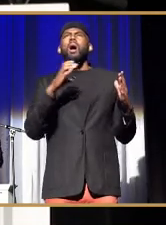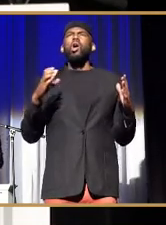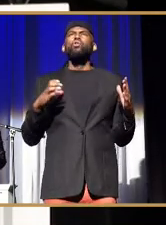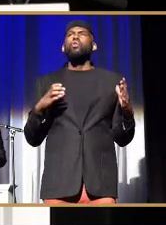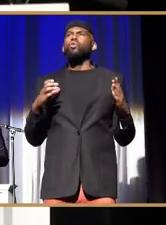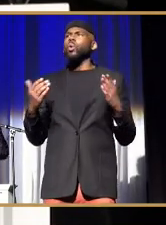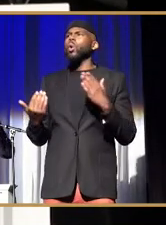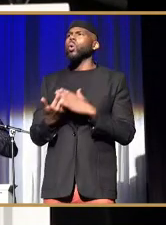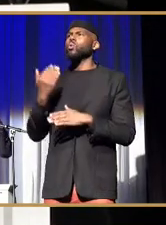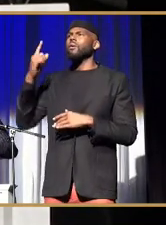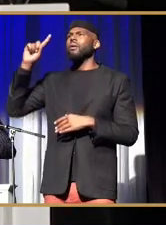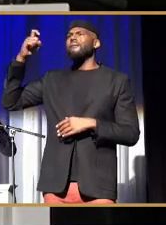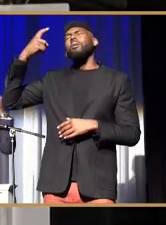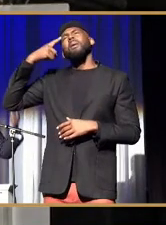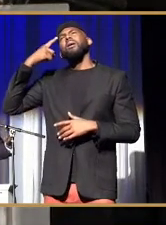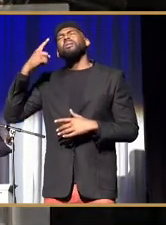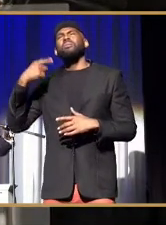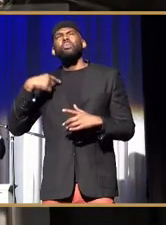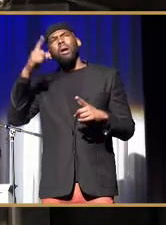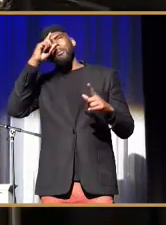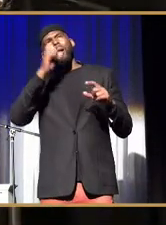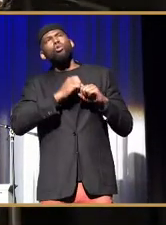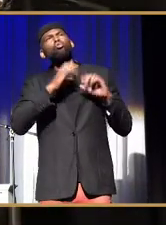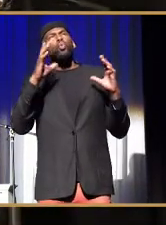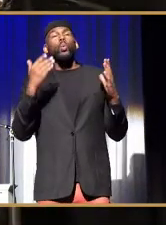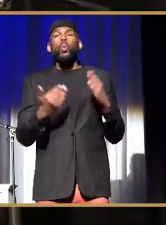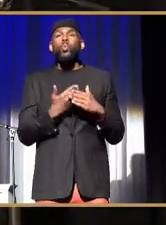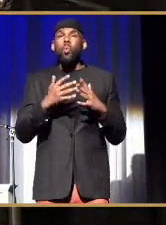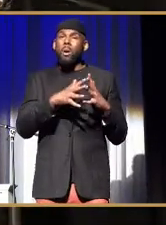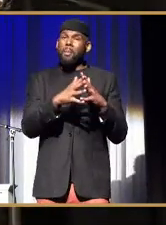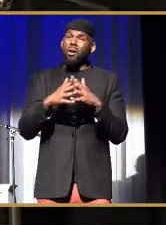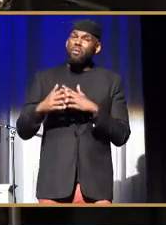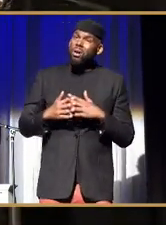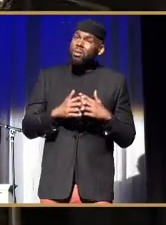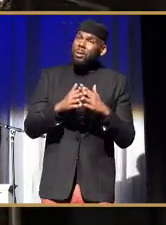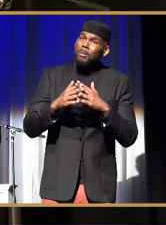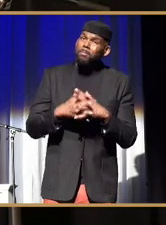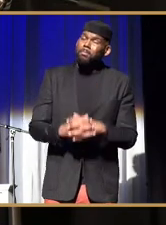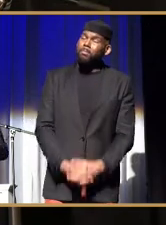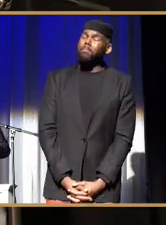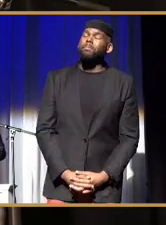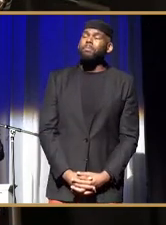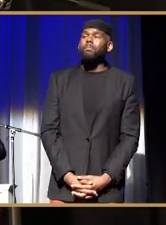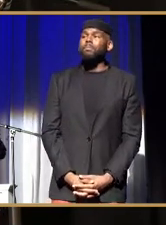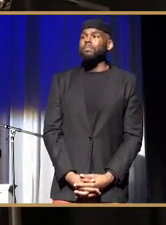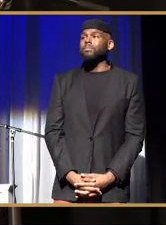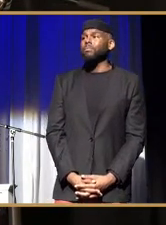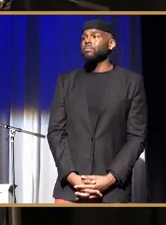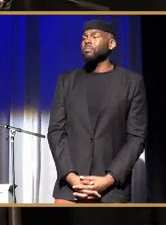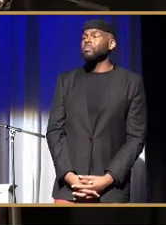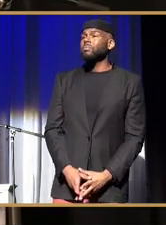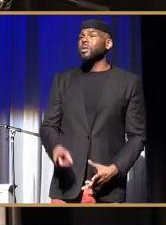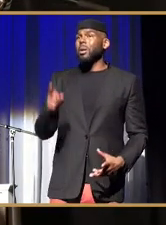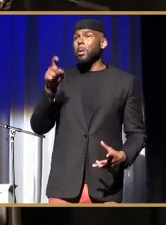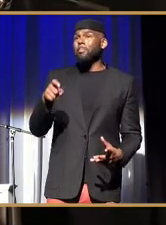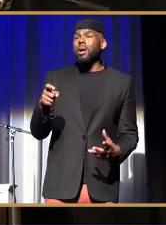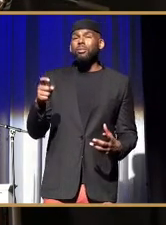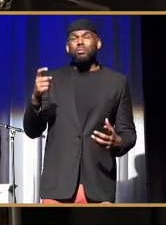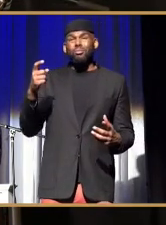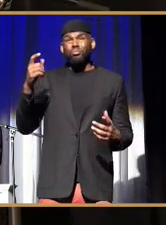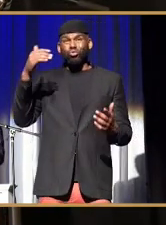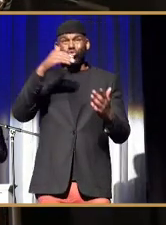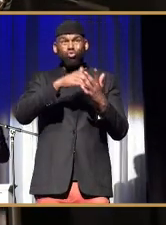new form of government. Reimagine a new America. Not only must we reimagine the